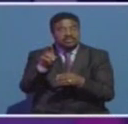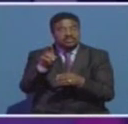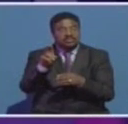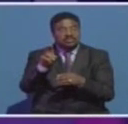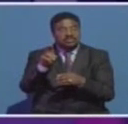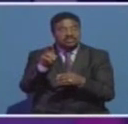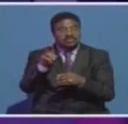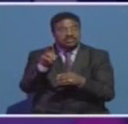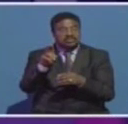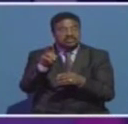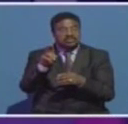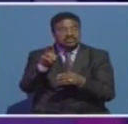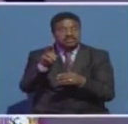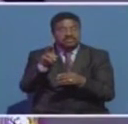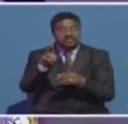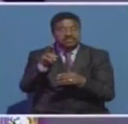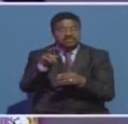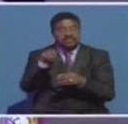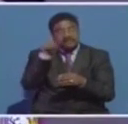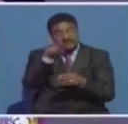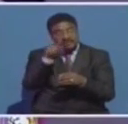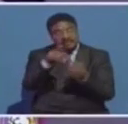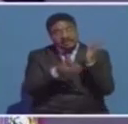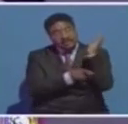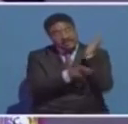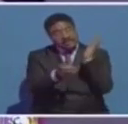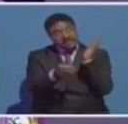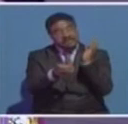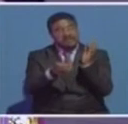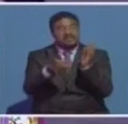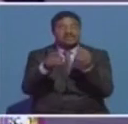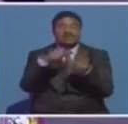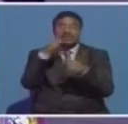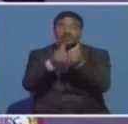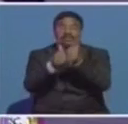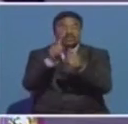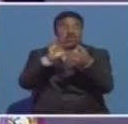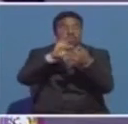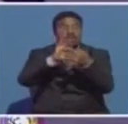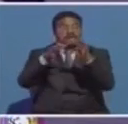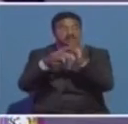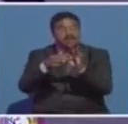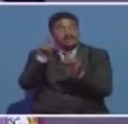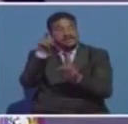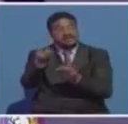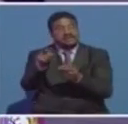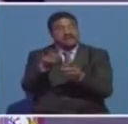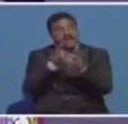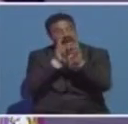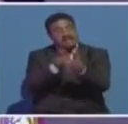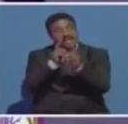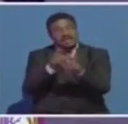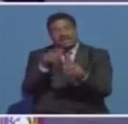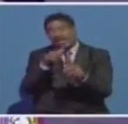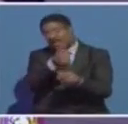in short. And this is the department that coordinates responses to any